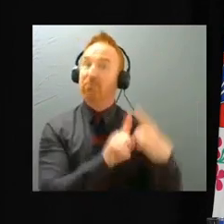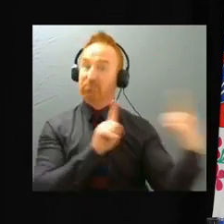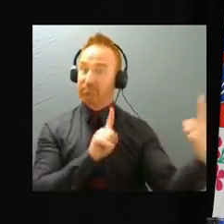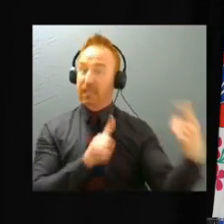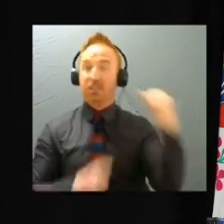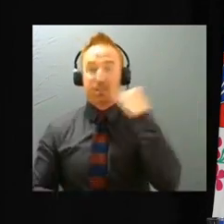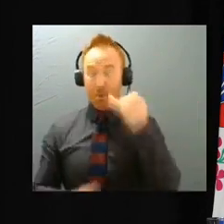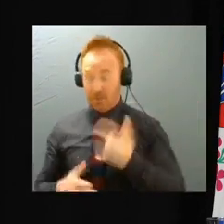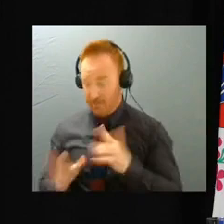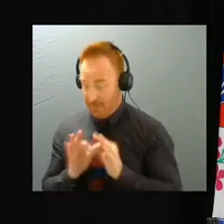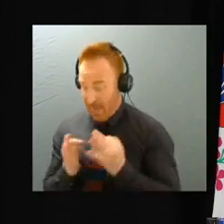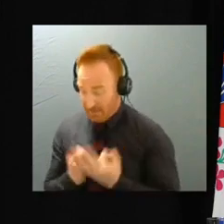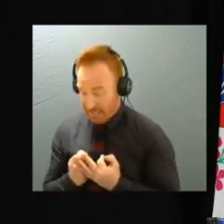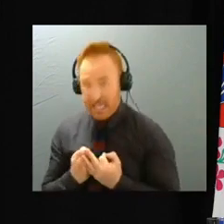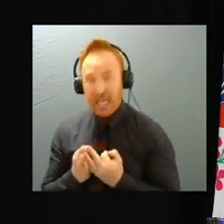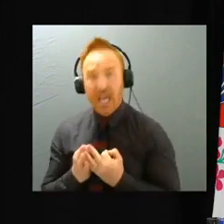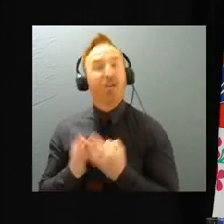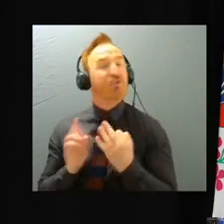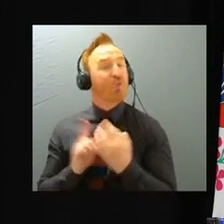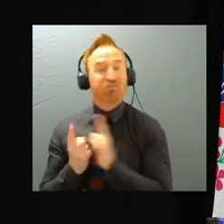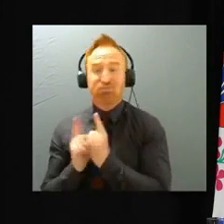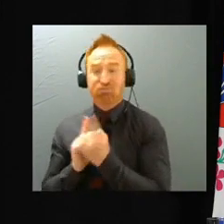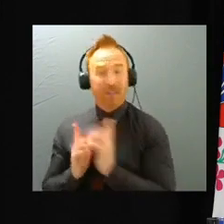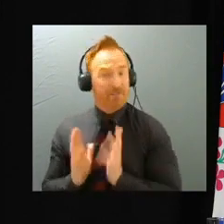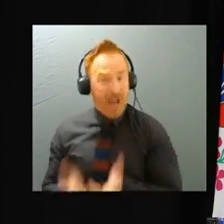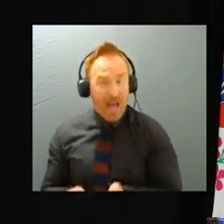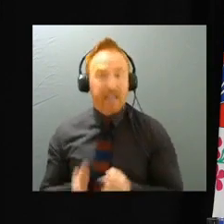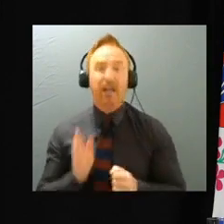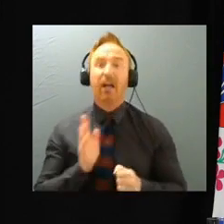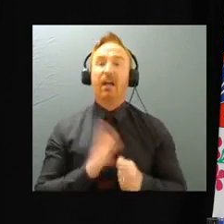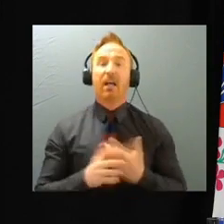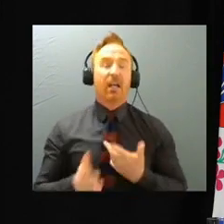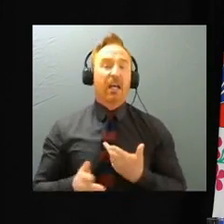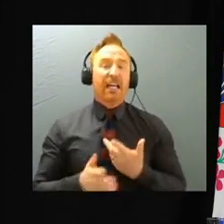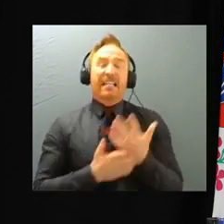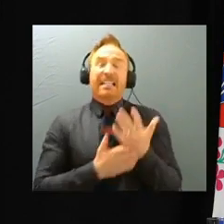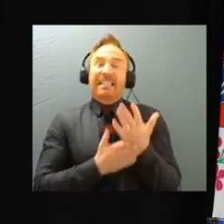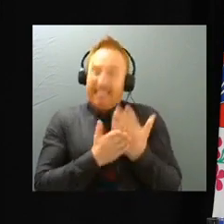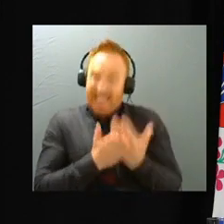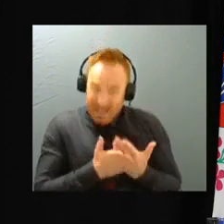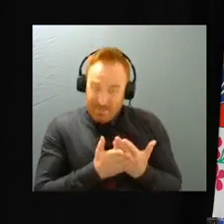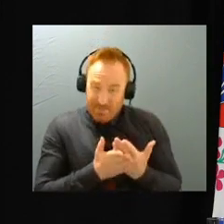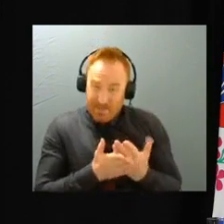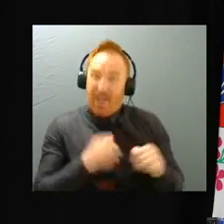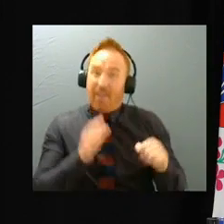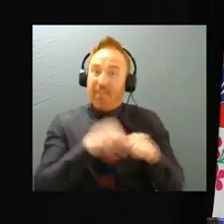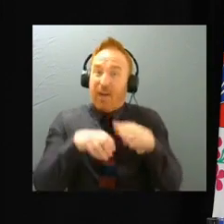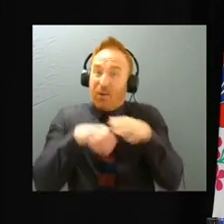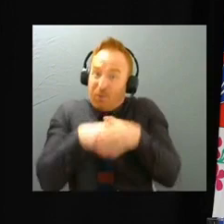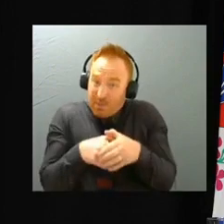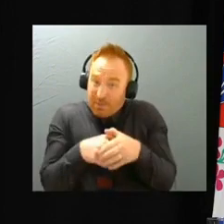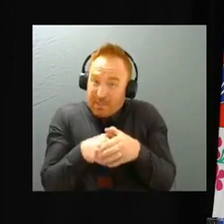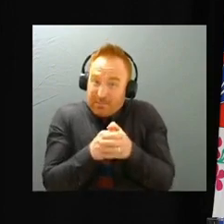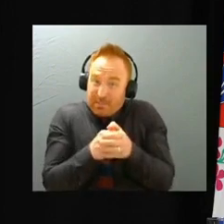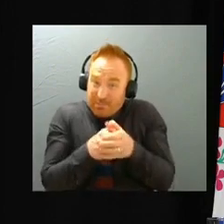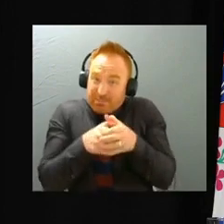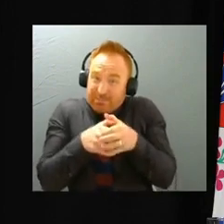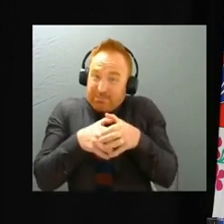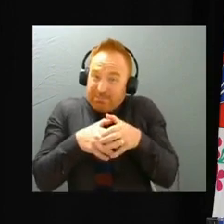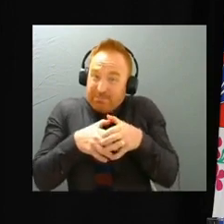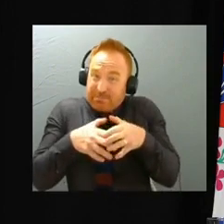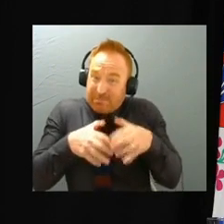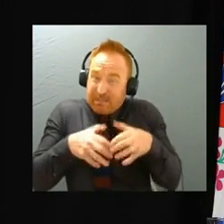bubbles. And for what I hear, some of those bubbles are being stretched to bursting all around us. Again, and in spite